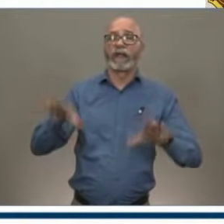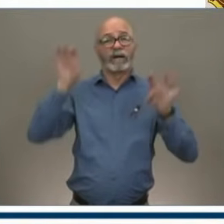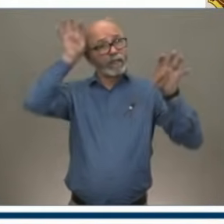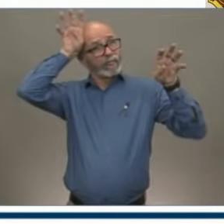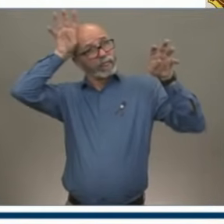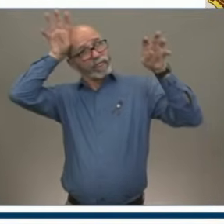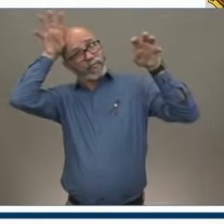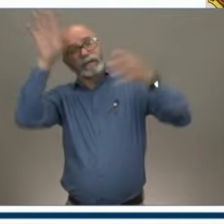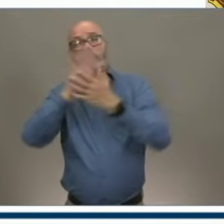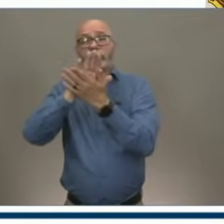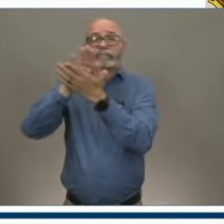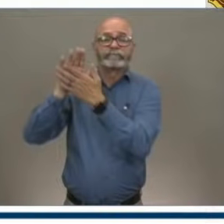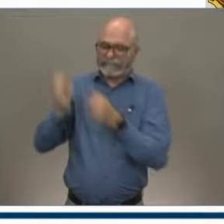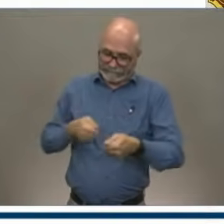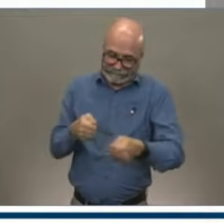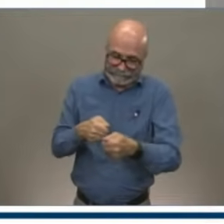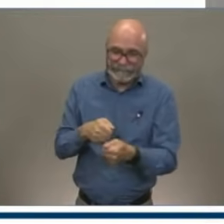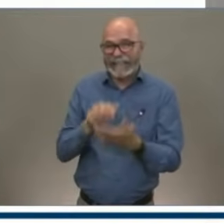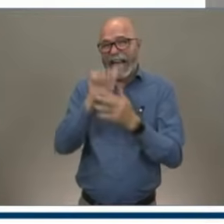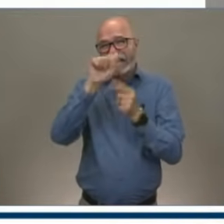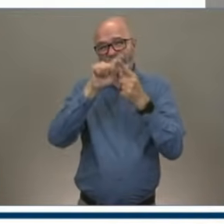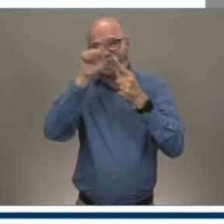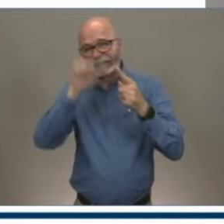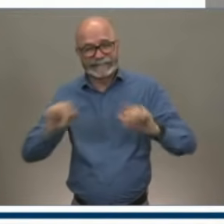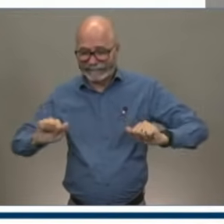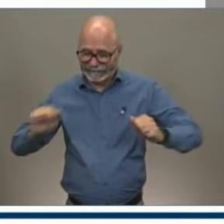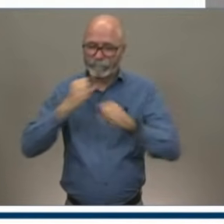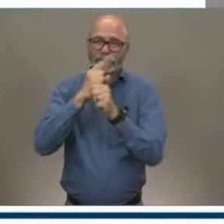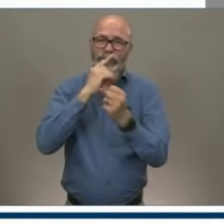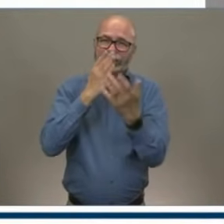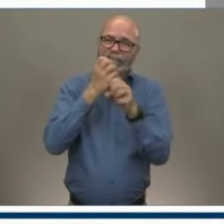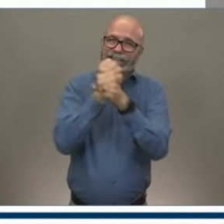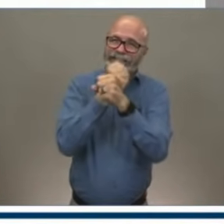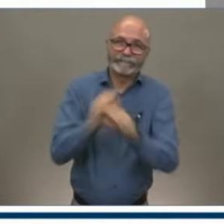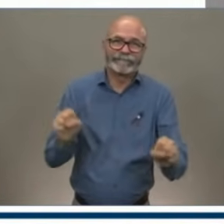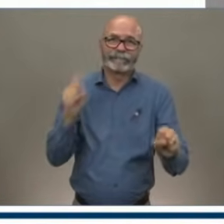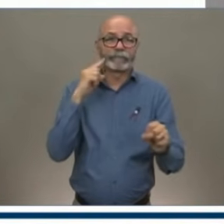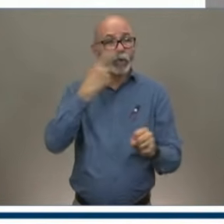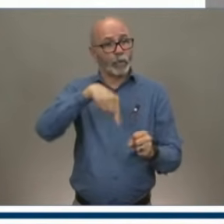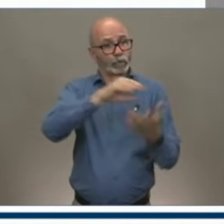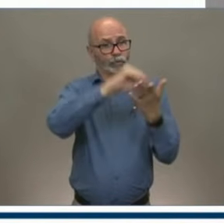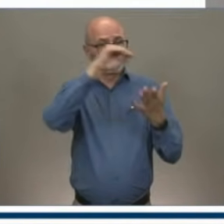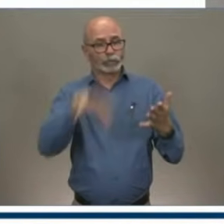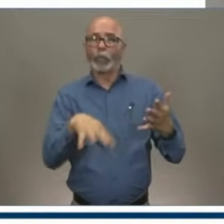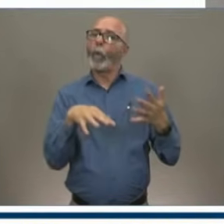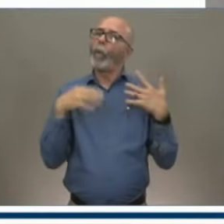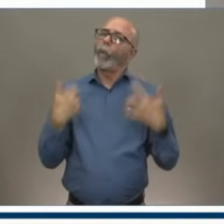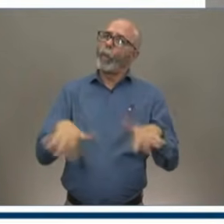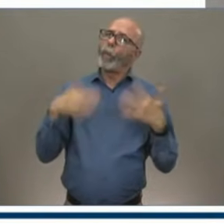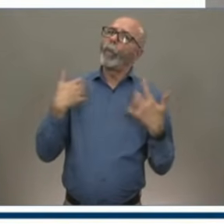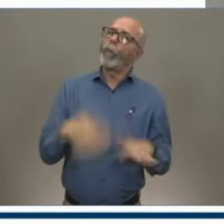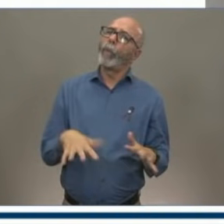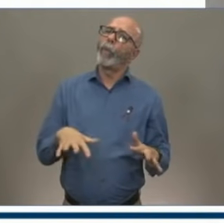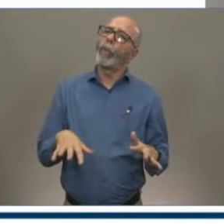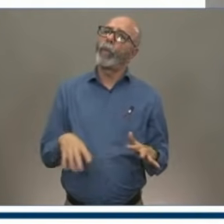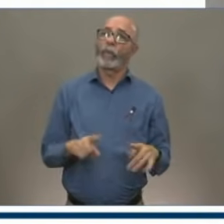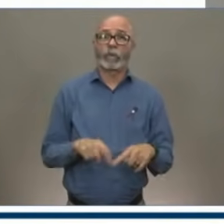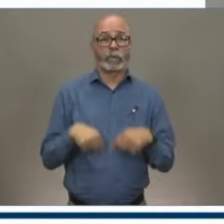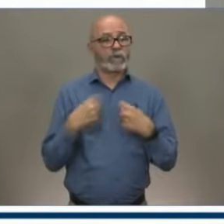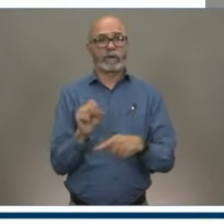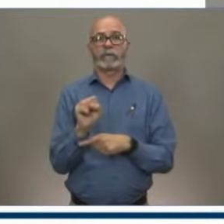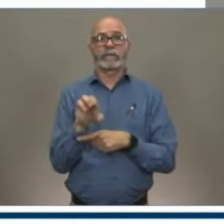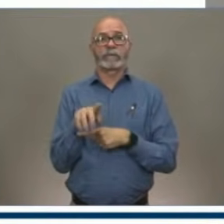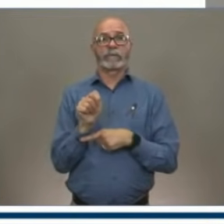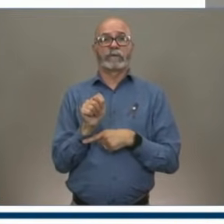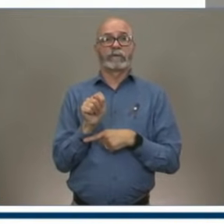continue to make sure that the environment is safe and clean for students and staff. Since September, there has been an